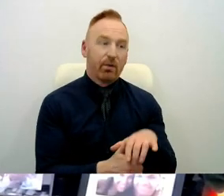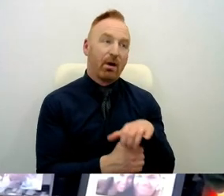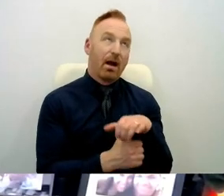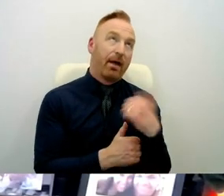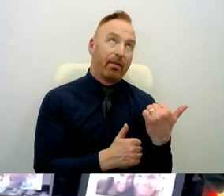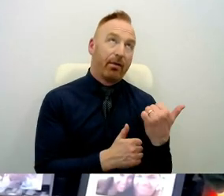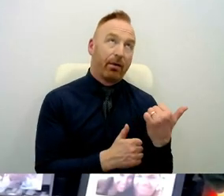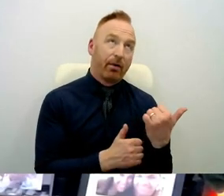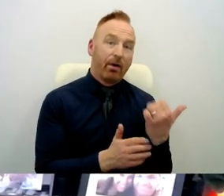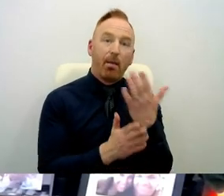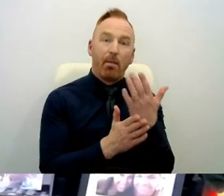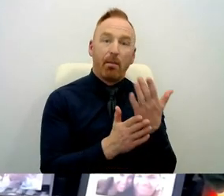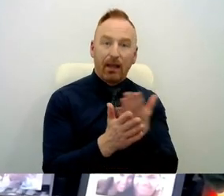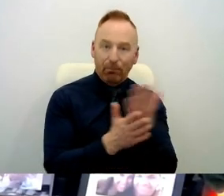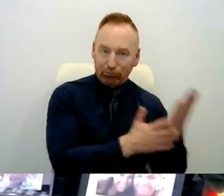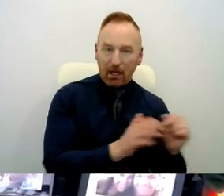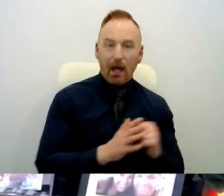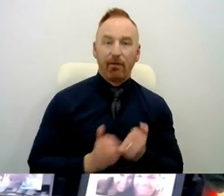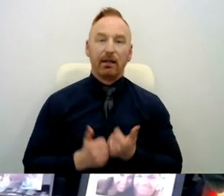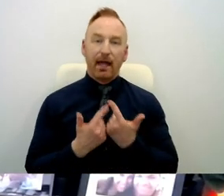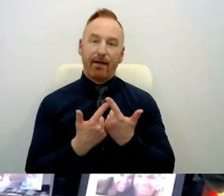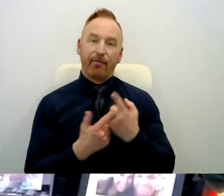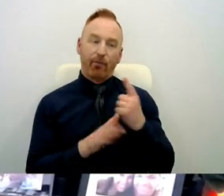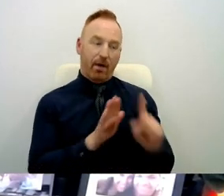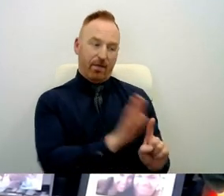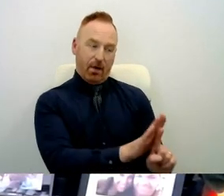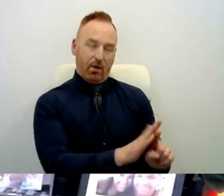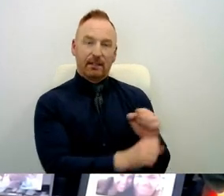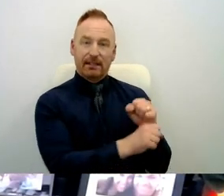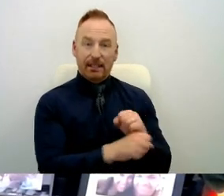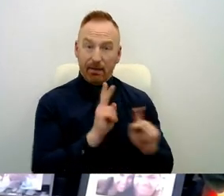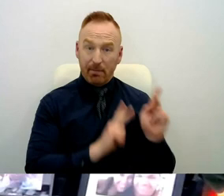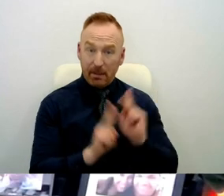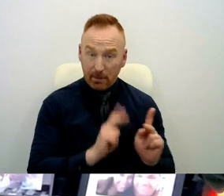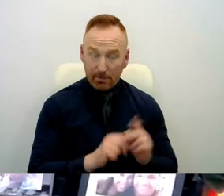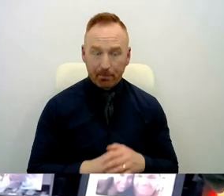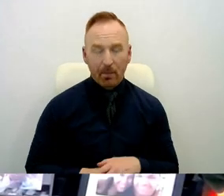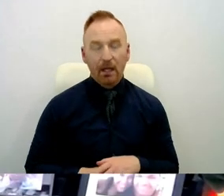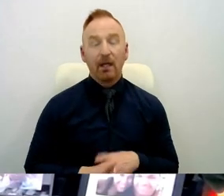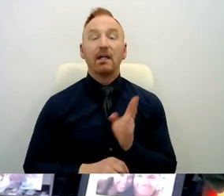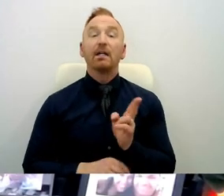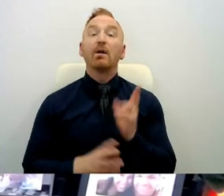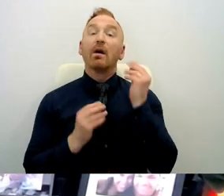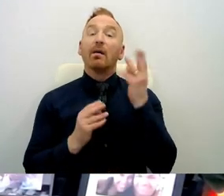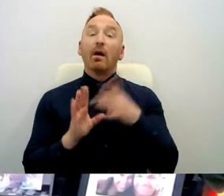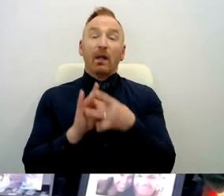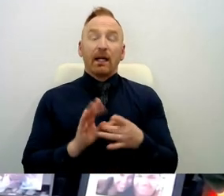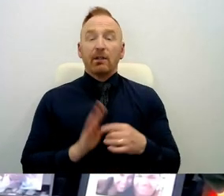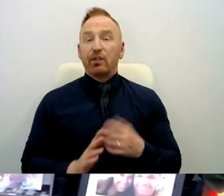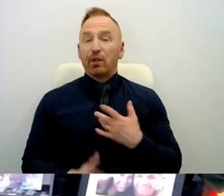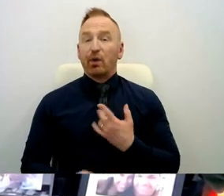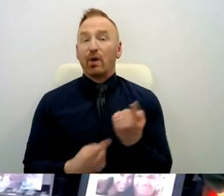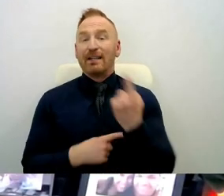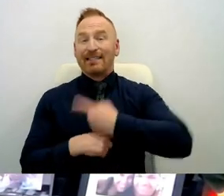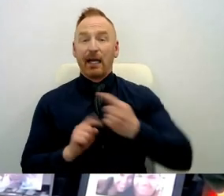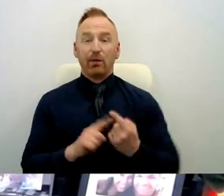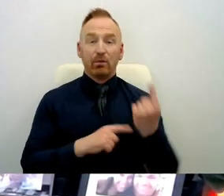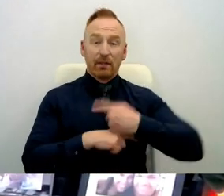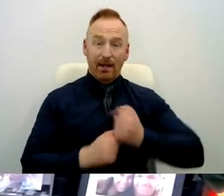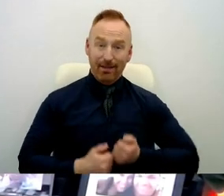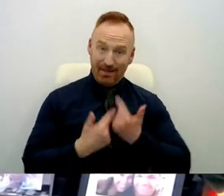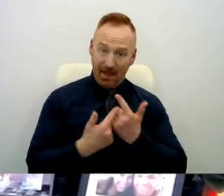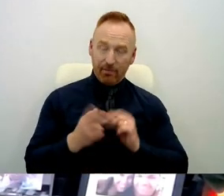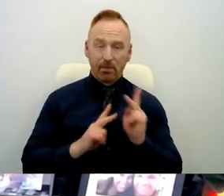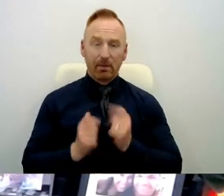other aspects of life for enslaved people. We do have historical information about the day-to-day lives of